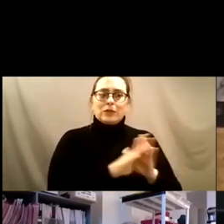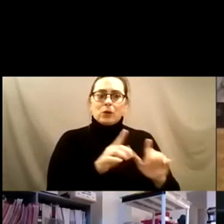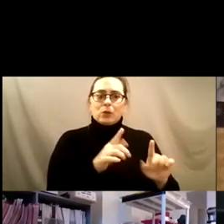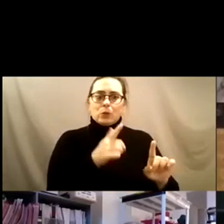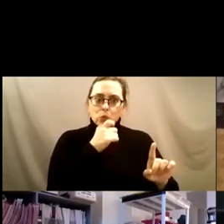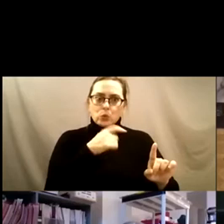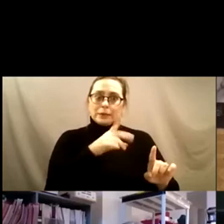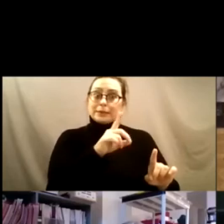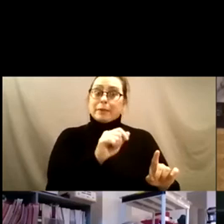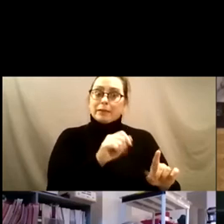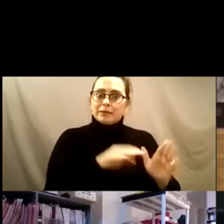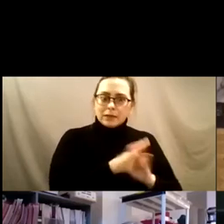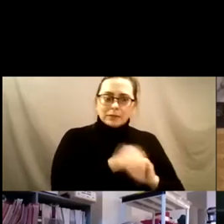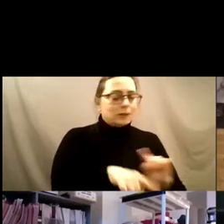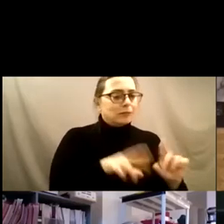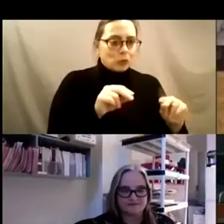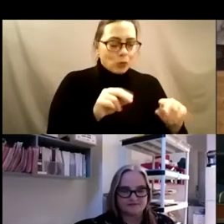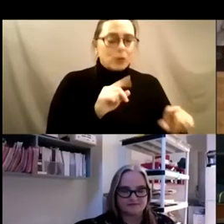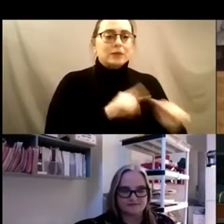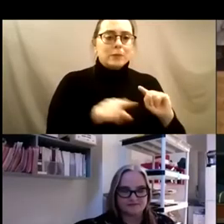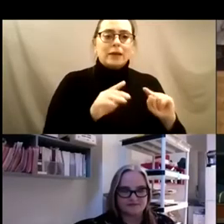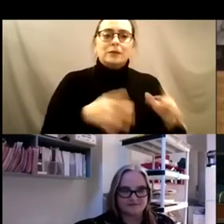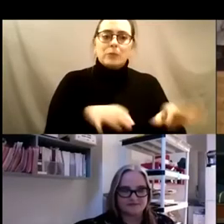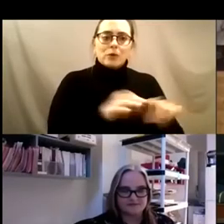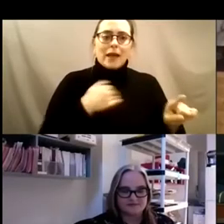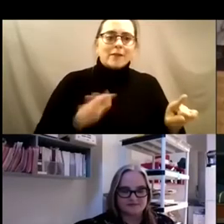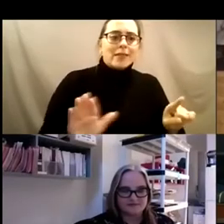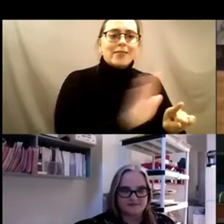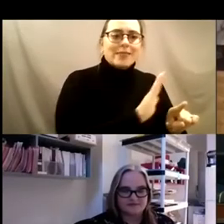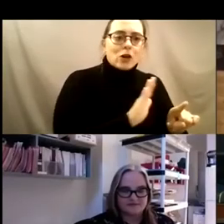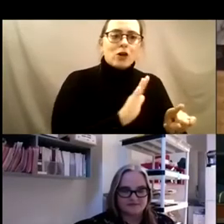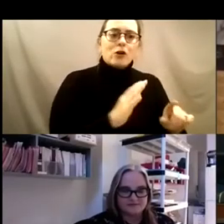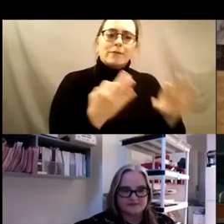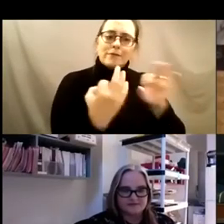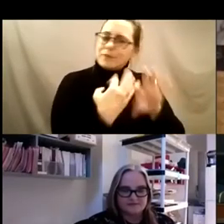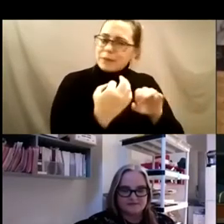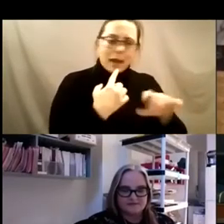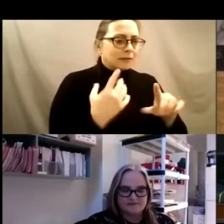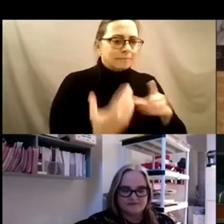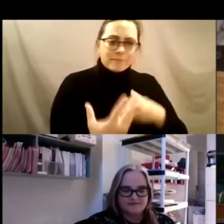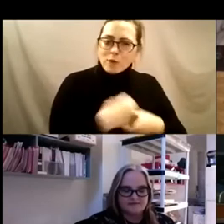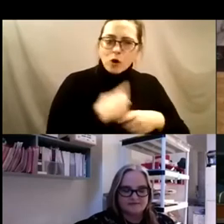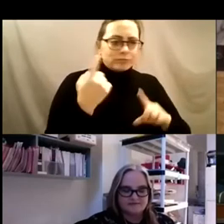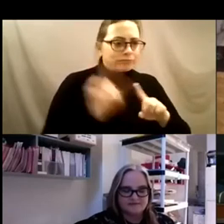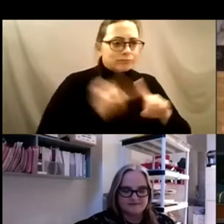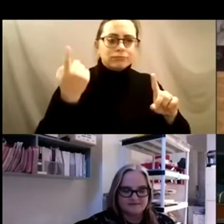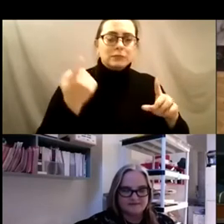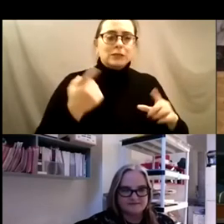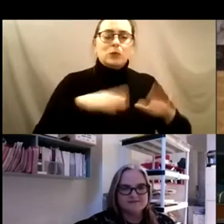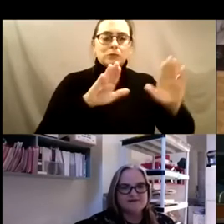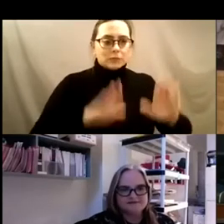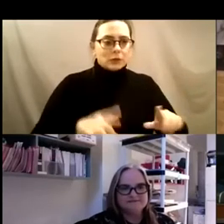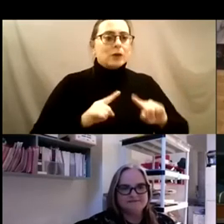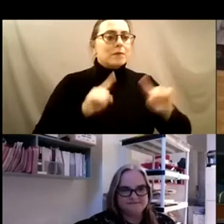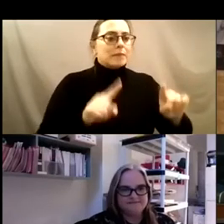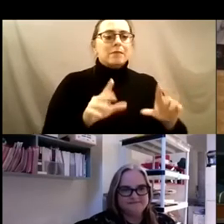that it was important that their feedback was known right from the beginning. So that was really great. We met with over